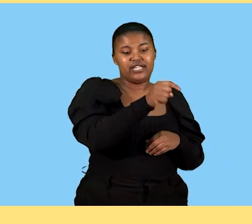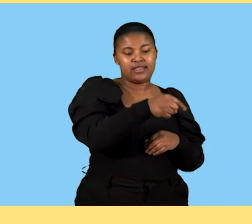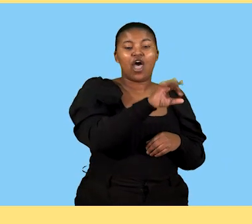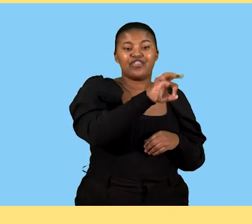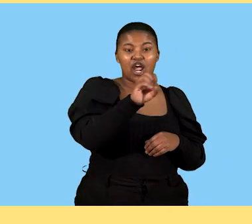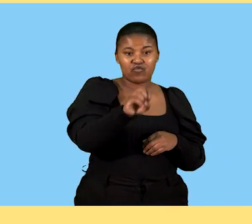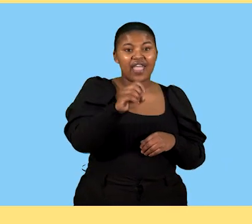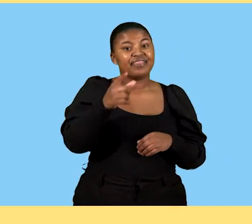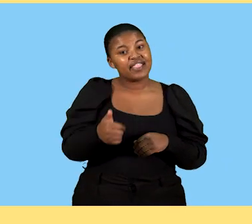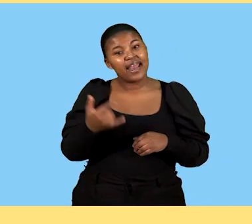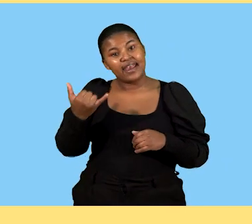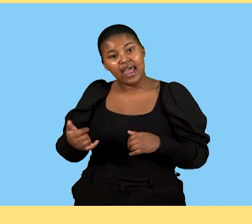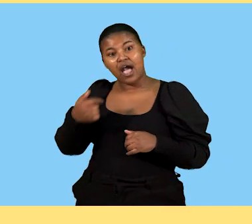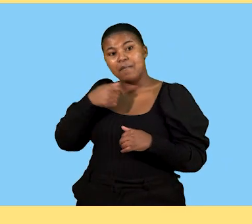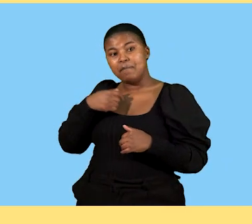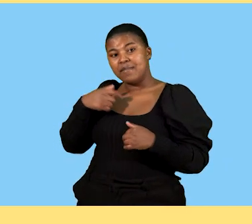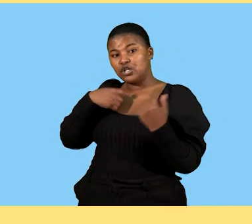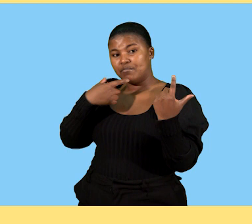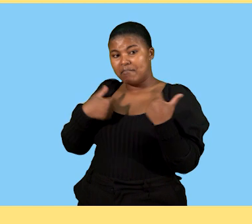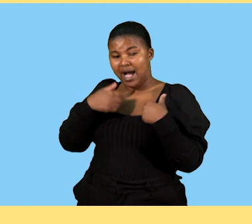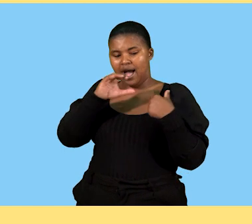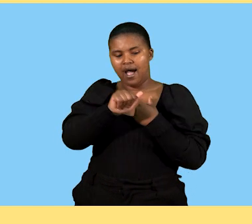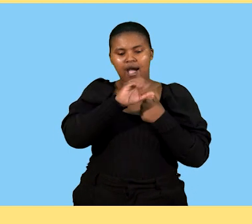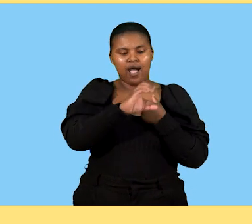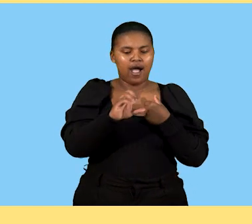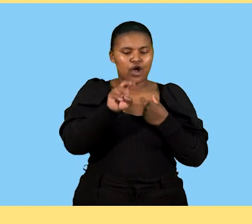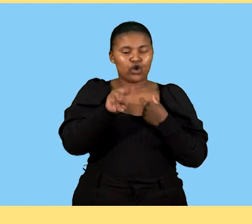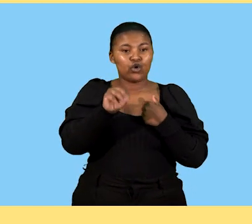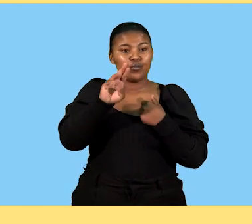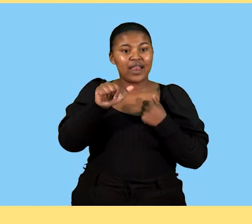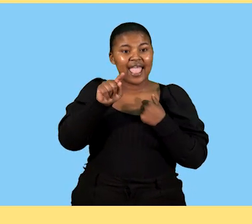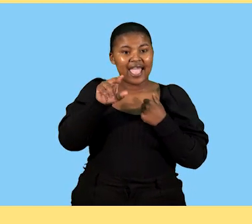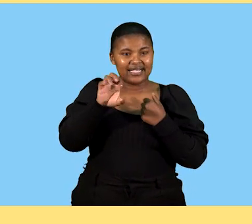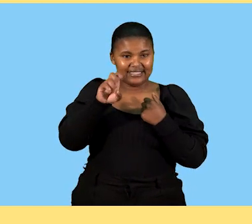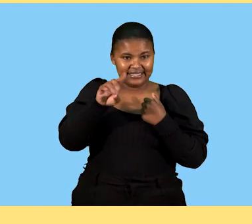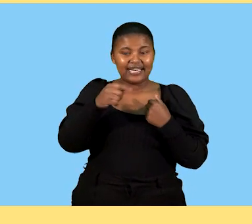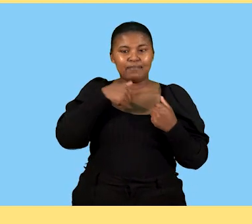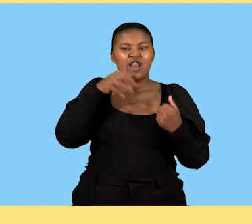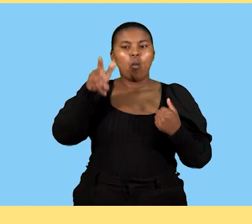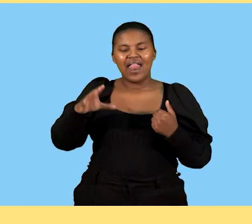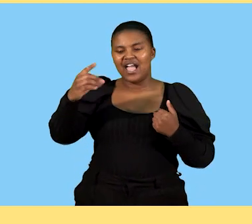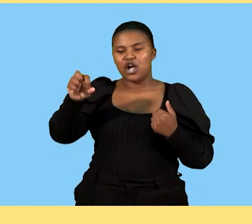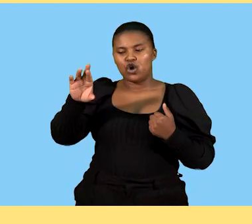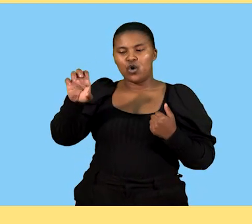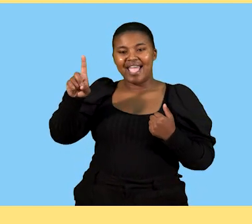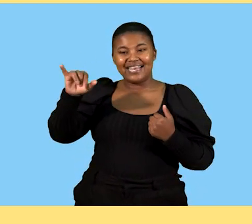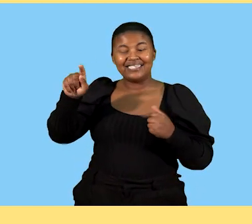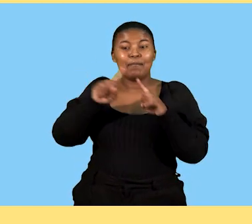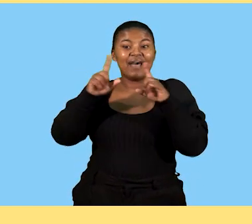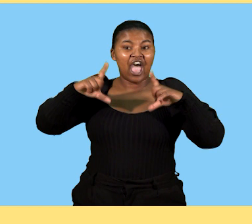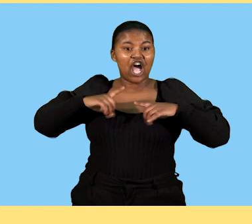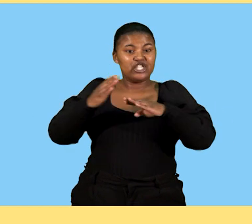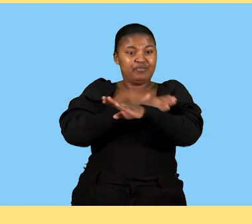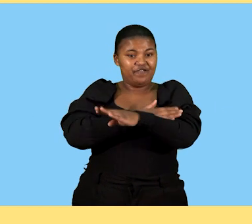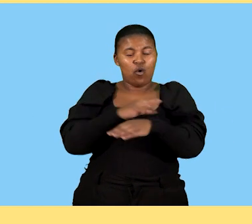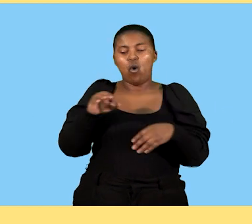30,300. And then I come to my accumulated depreciation, and I'm going to credit this account But before I